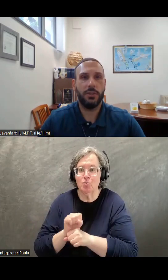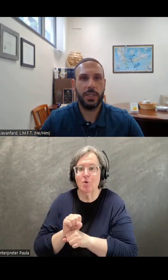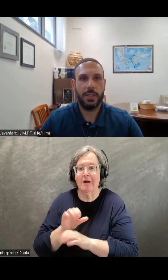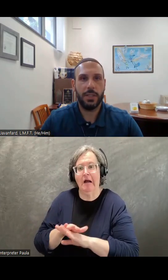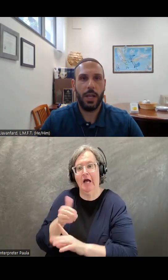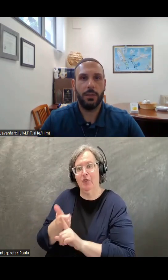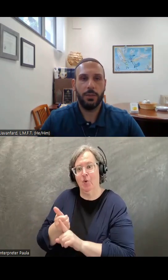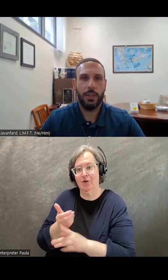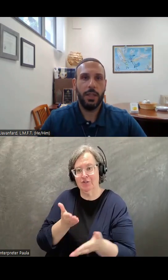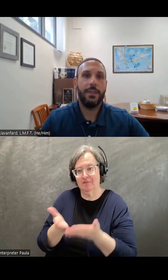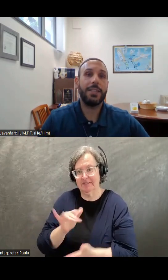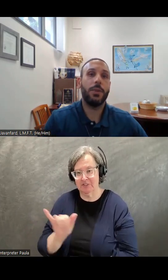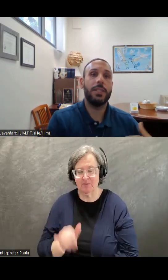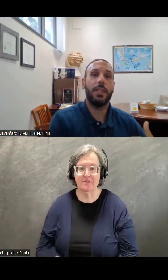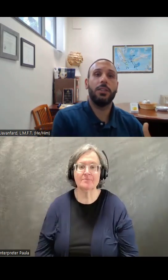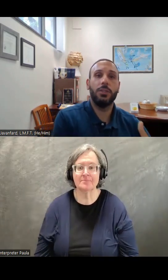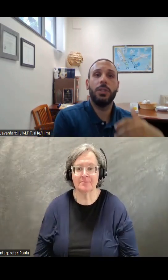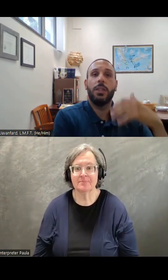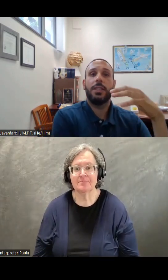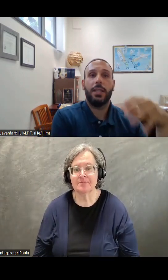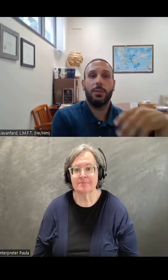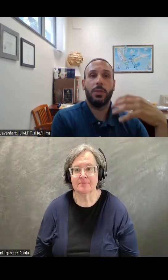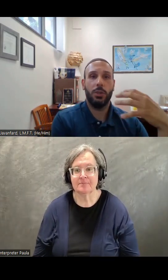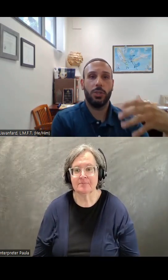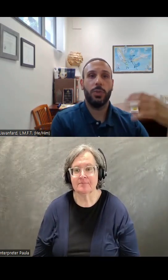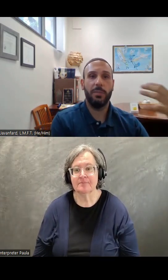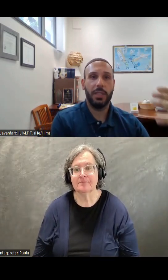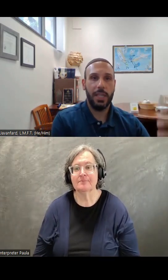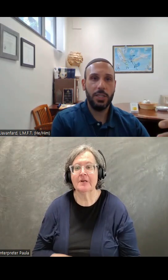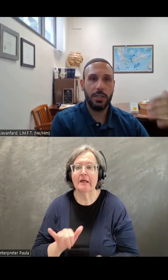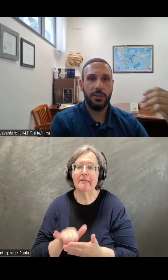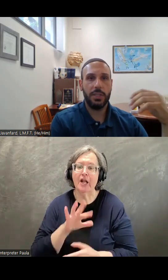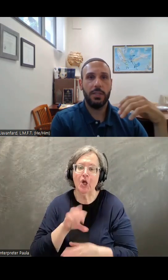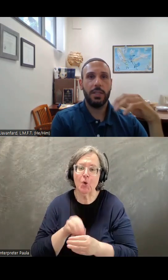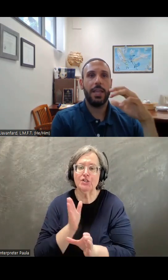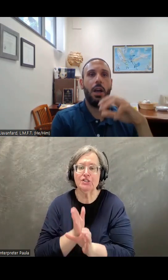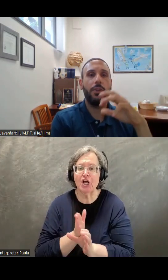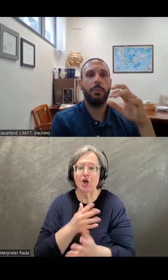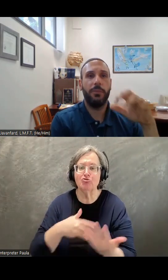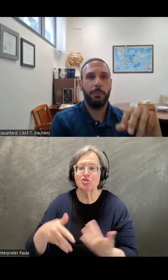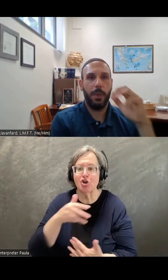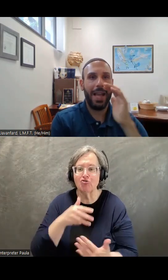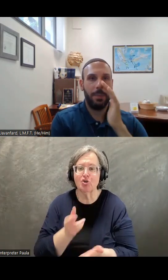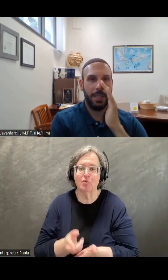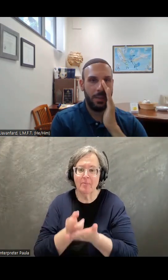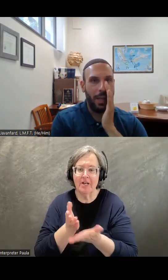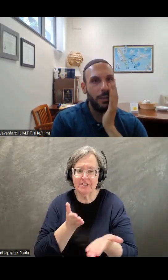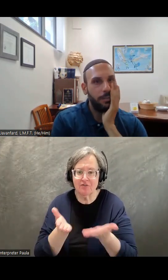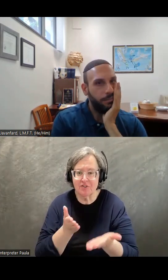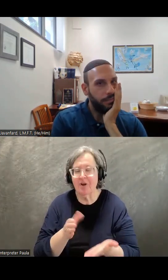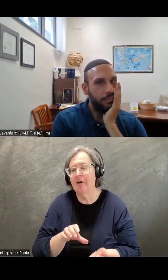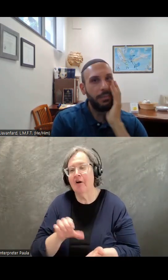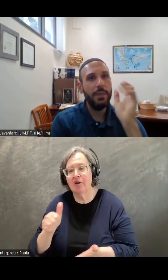own services as well. That's going to include psychosocial rehabilitation services and other aspects as